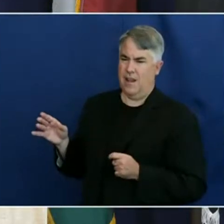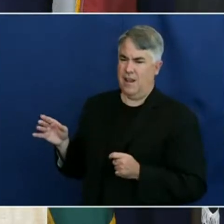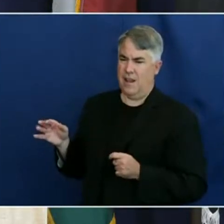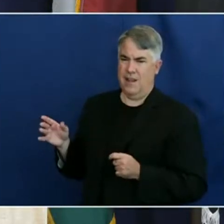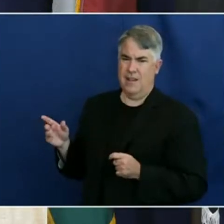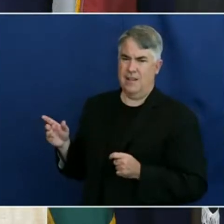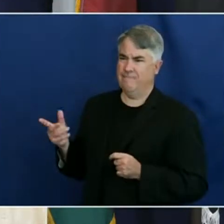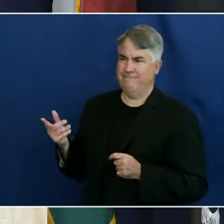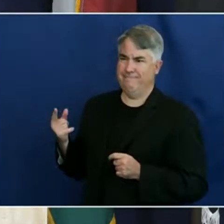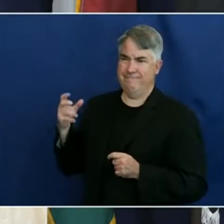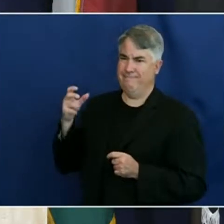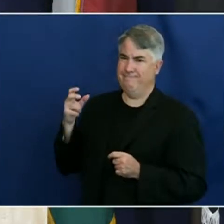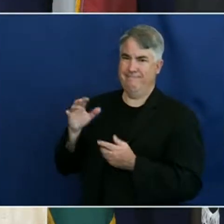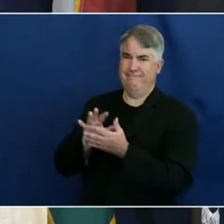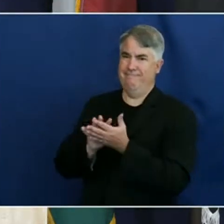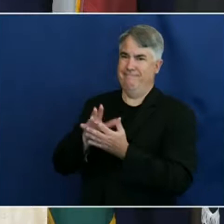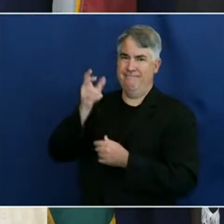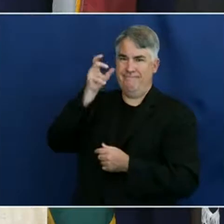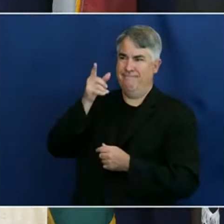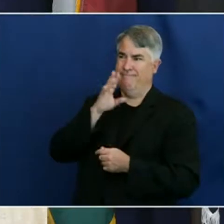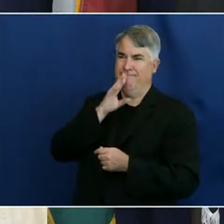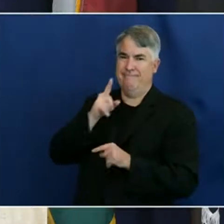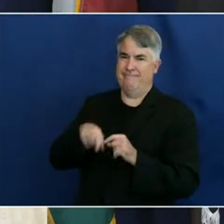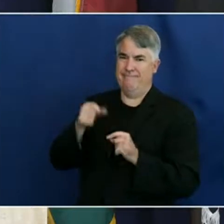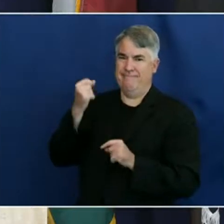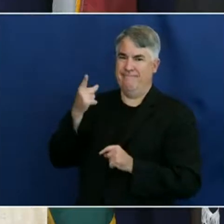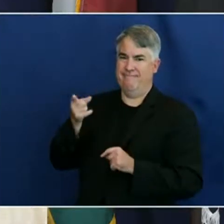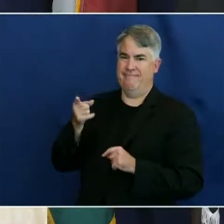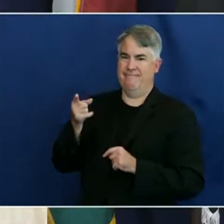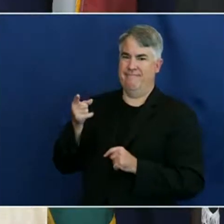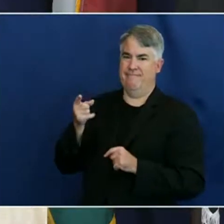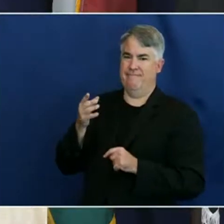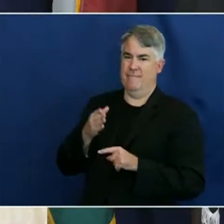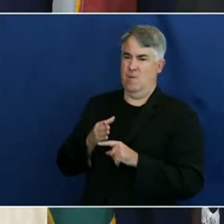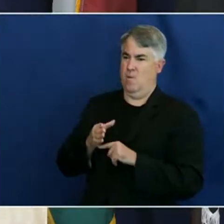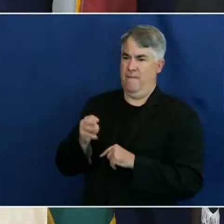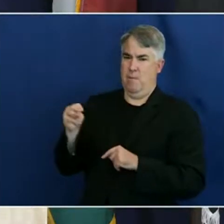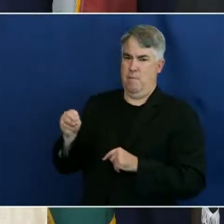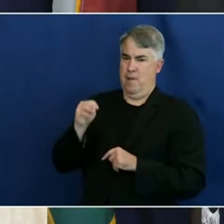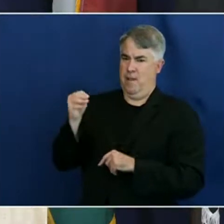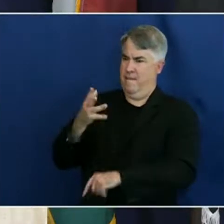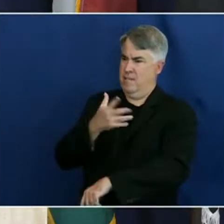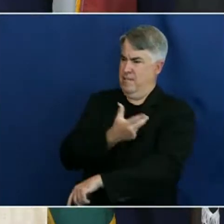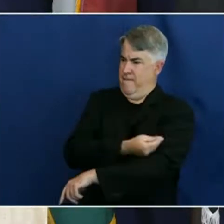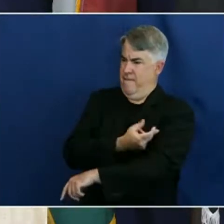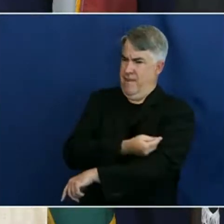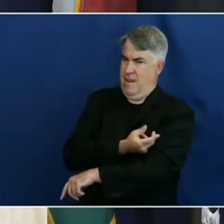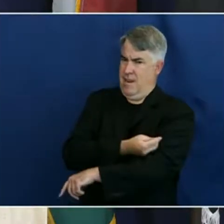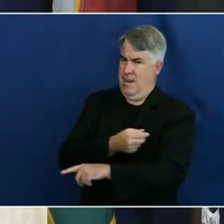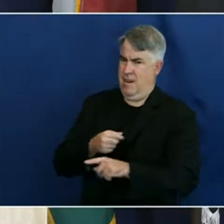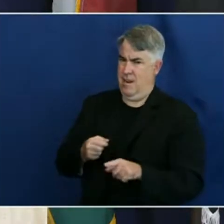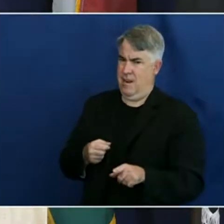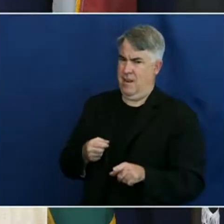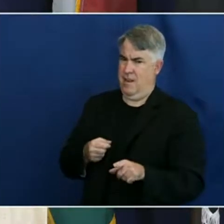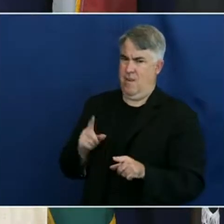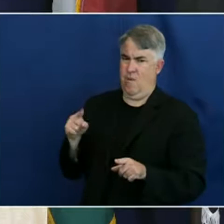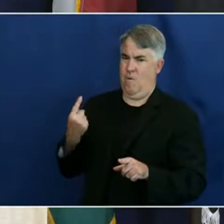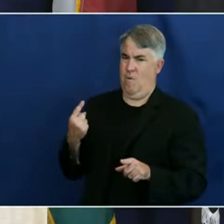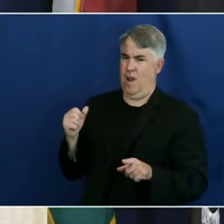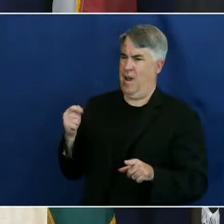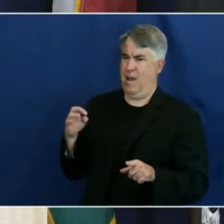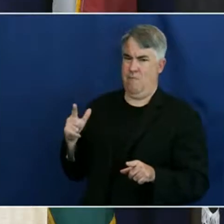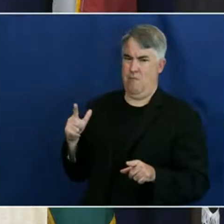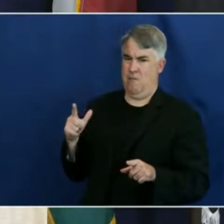thing started, over 1 million people have been vaccinated, and it's only April. What do you make